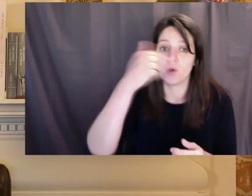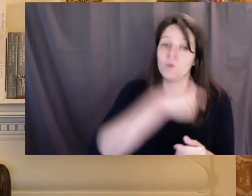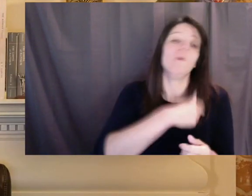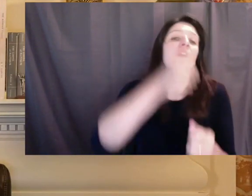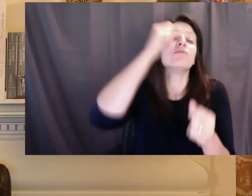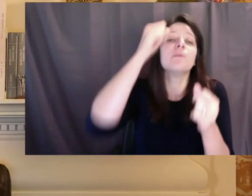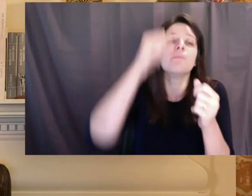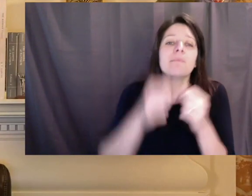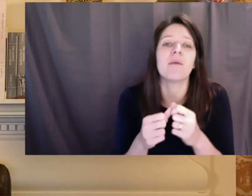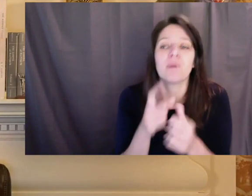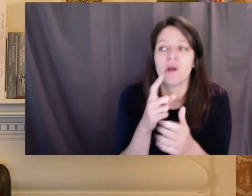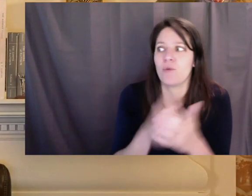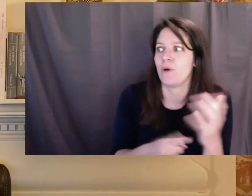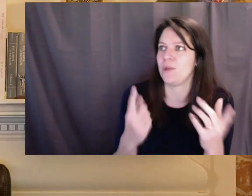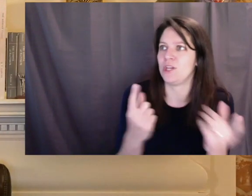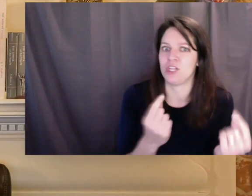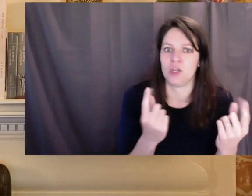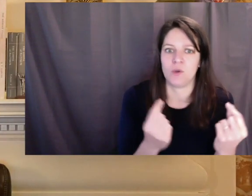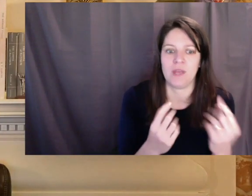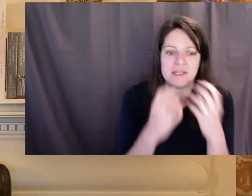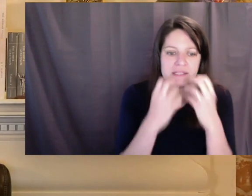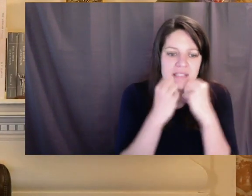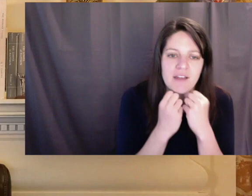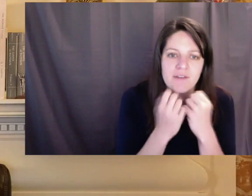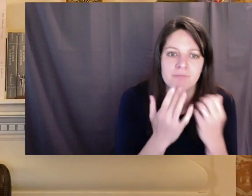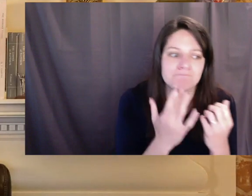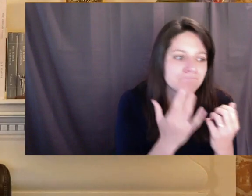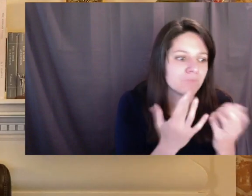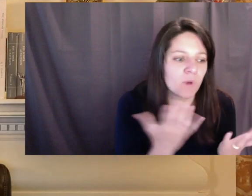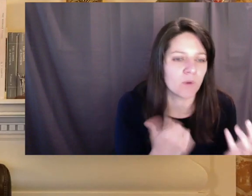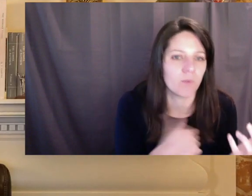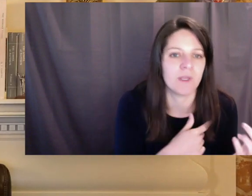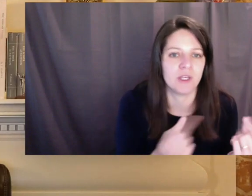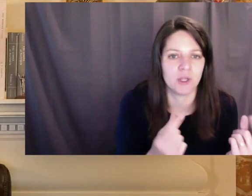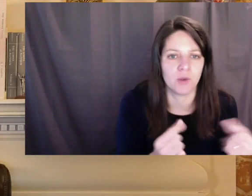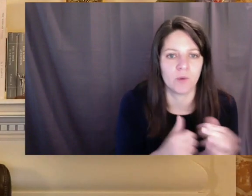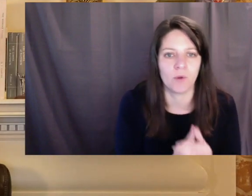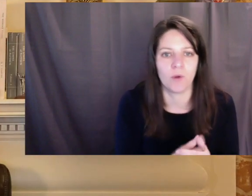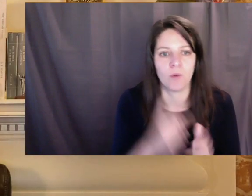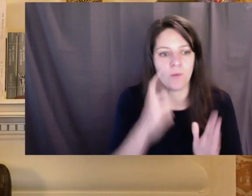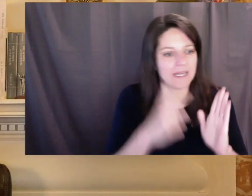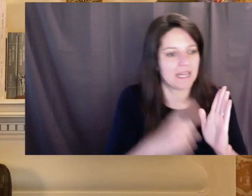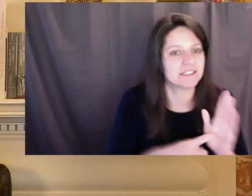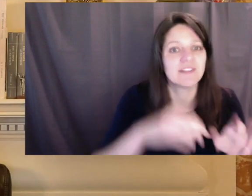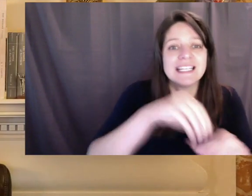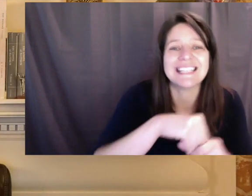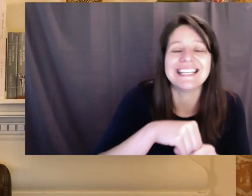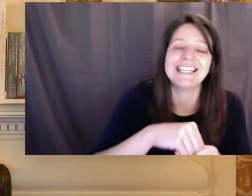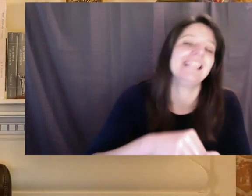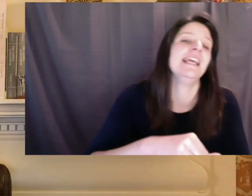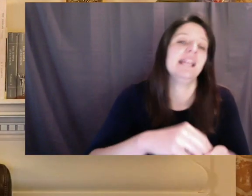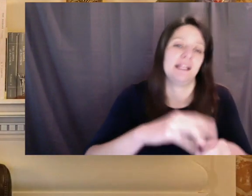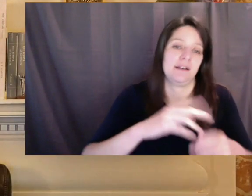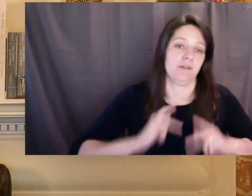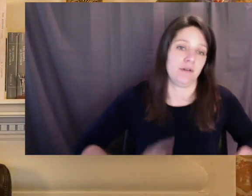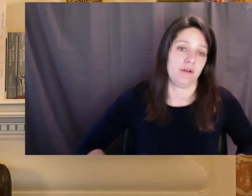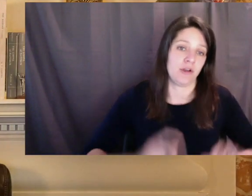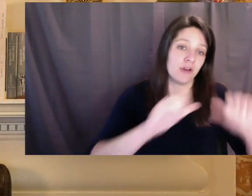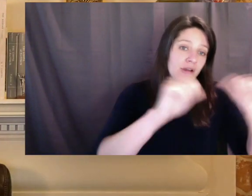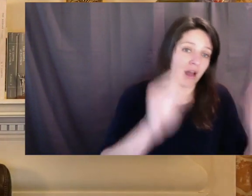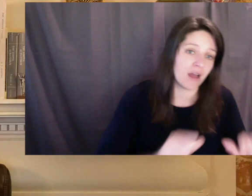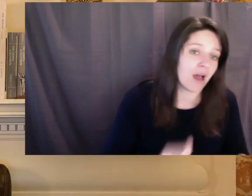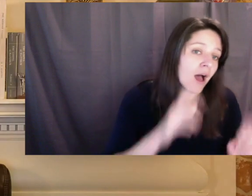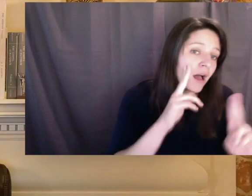and communities. We remember by what we do, what we savor and how we live, in flesh and in stone. We testify